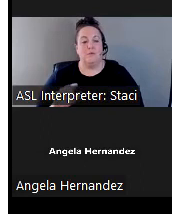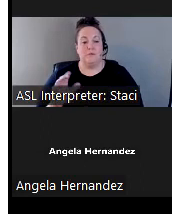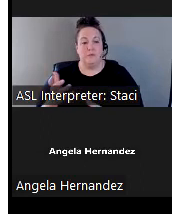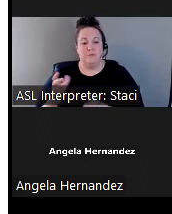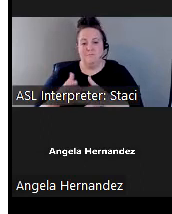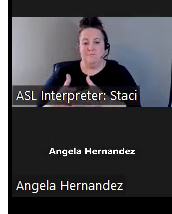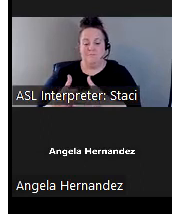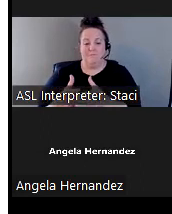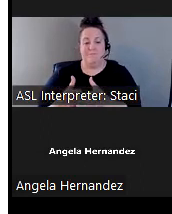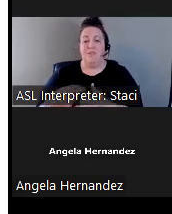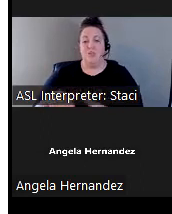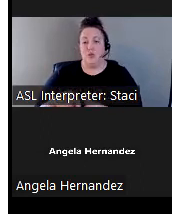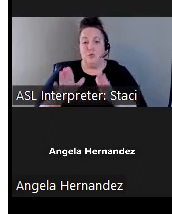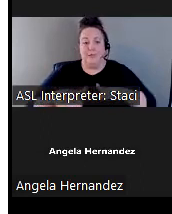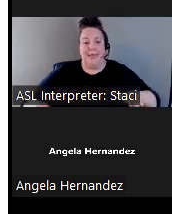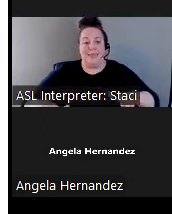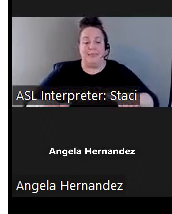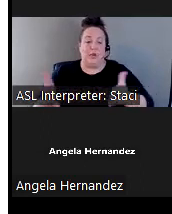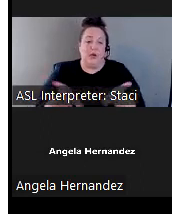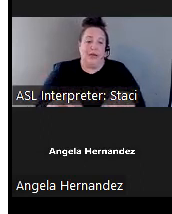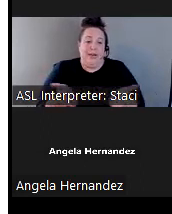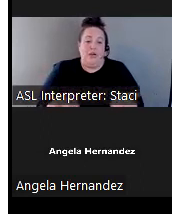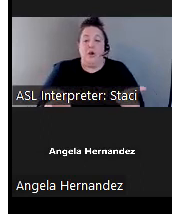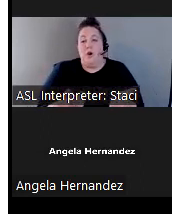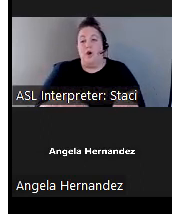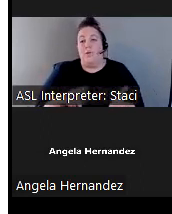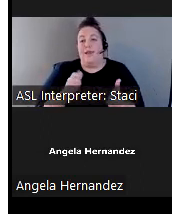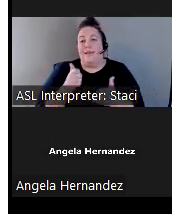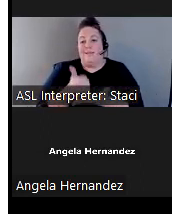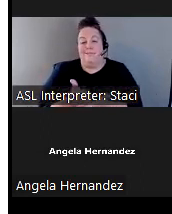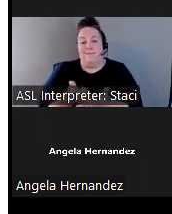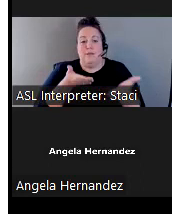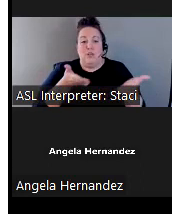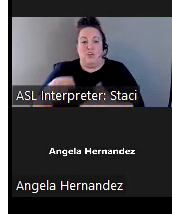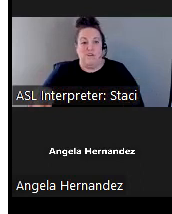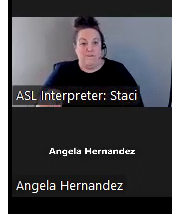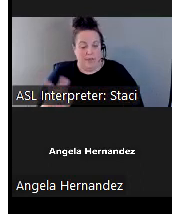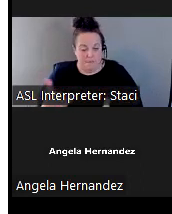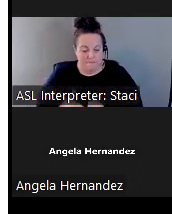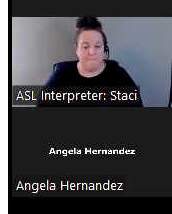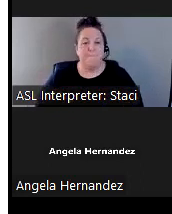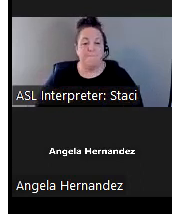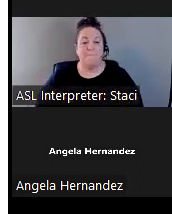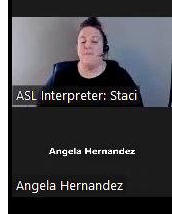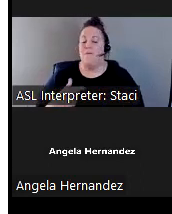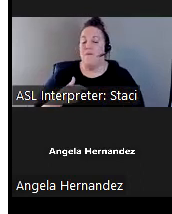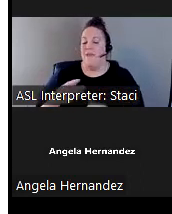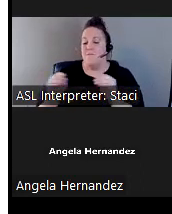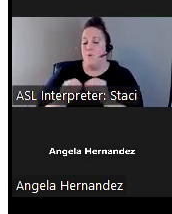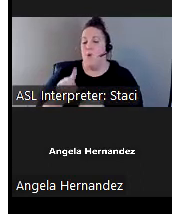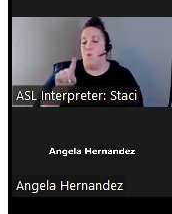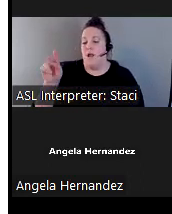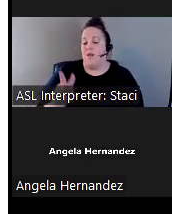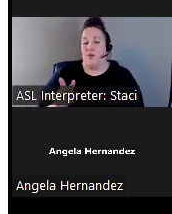is those children are here. And we have to figure out how to serve them. We have more than a third of